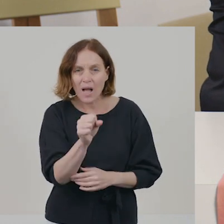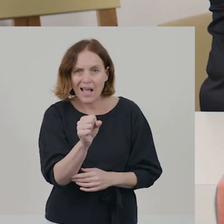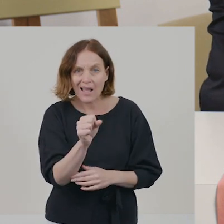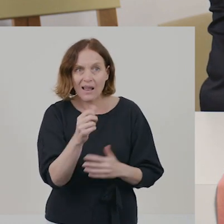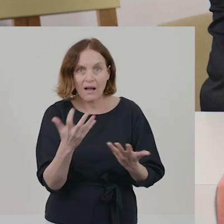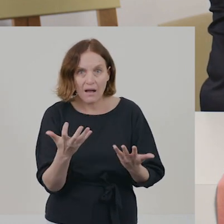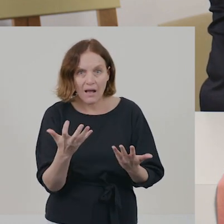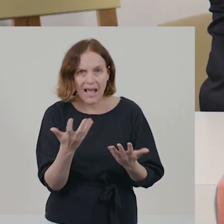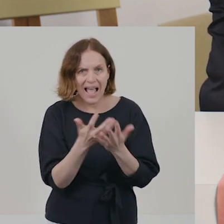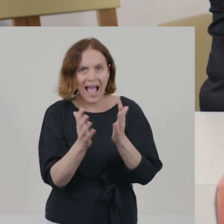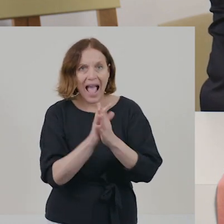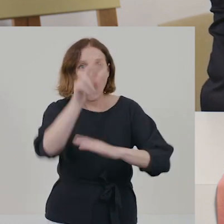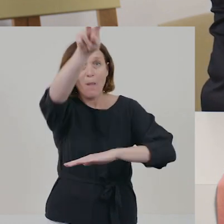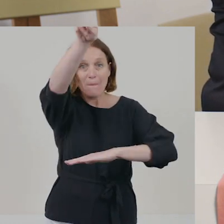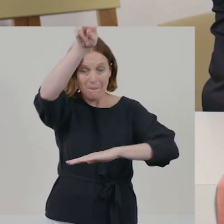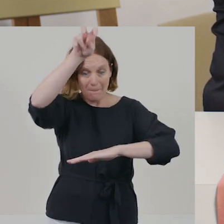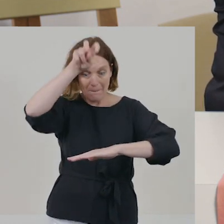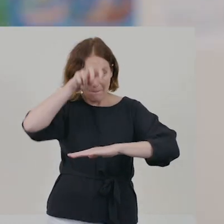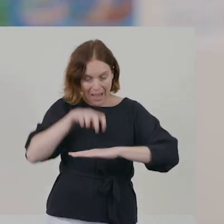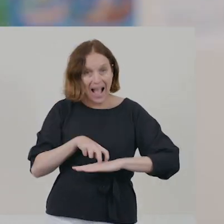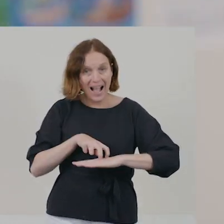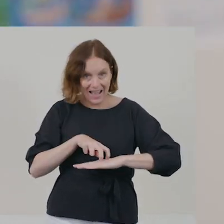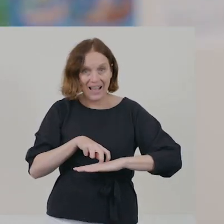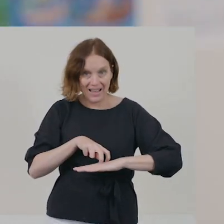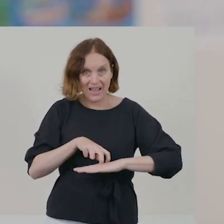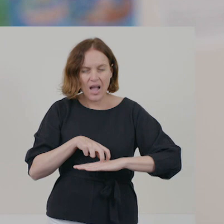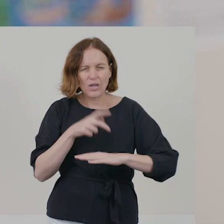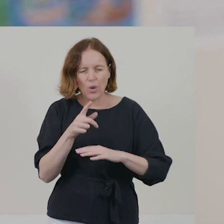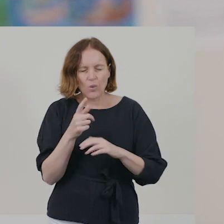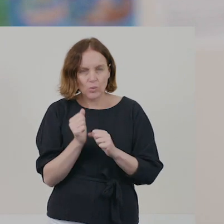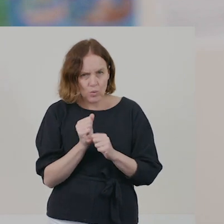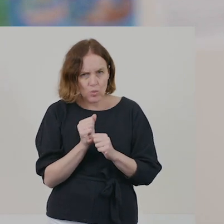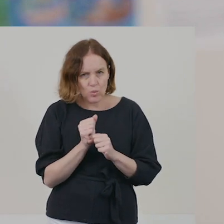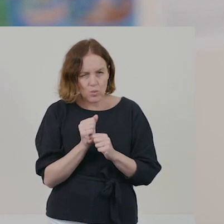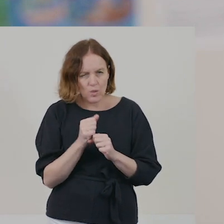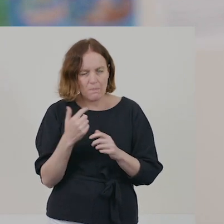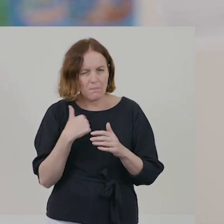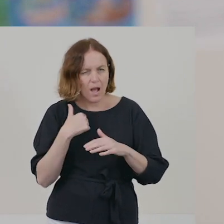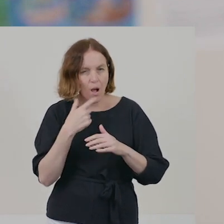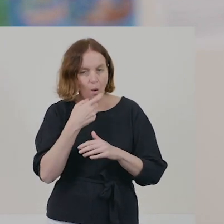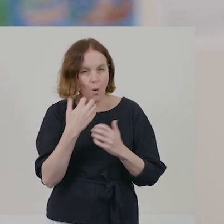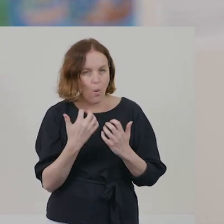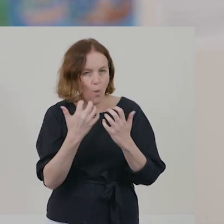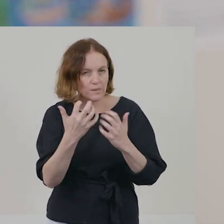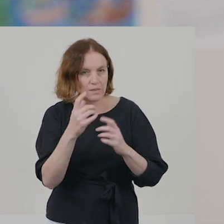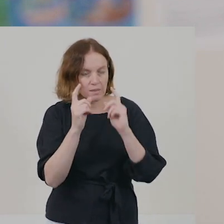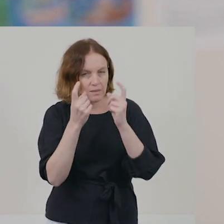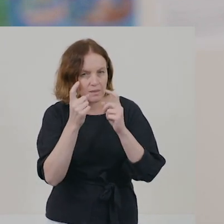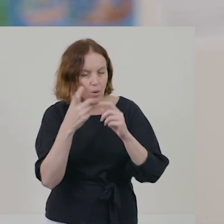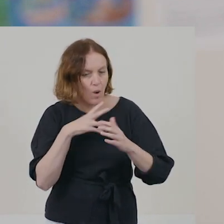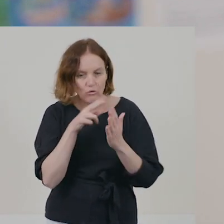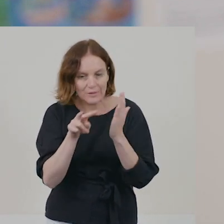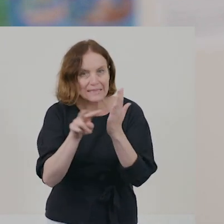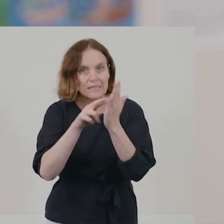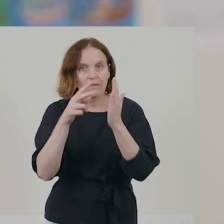The question is, how do they get back? Through creating moments of tension, my audience is hooked and needs to read